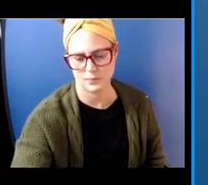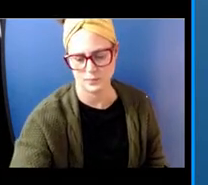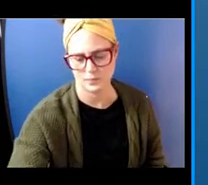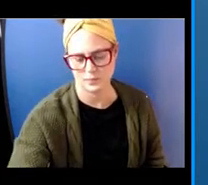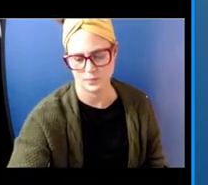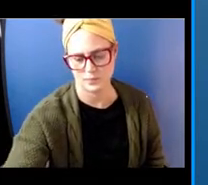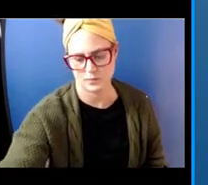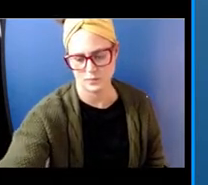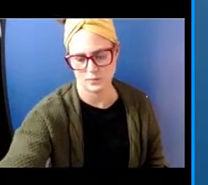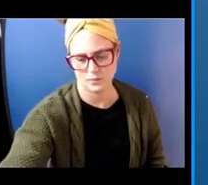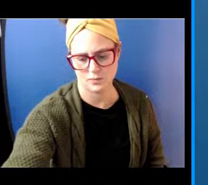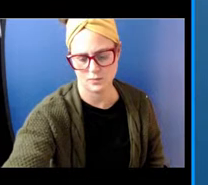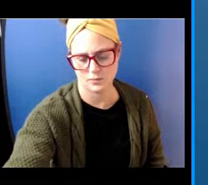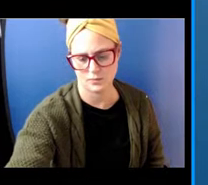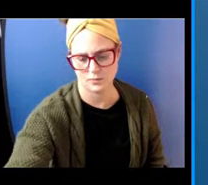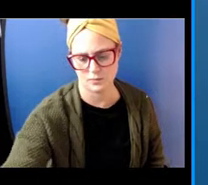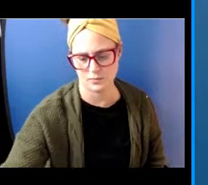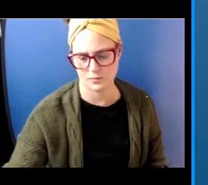foreign